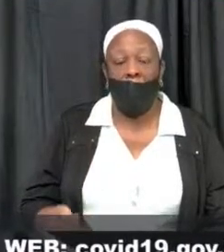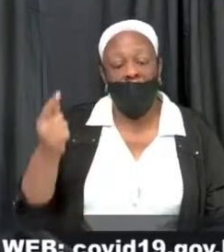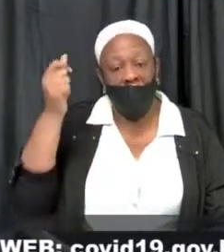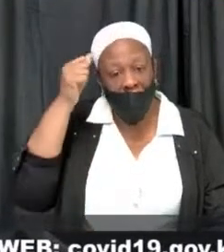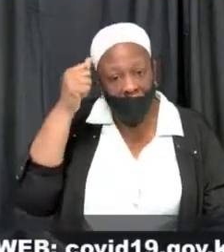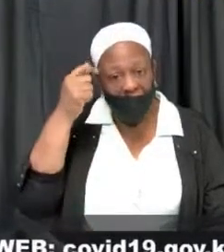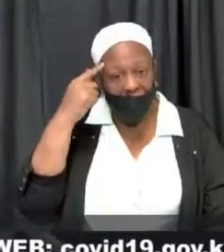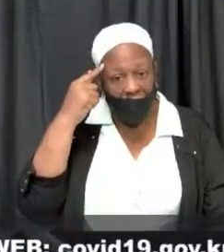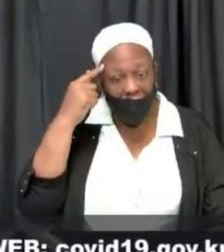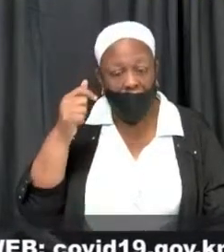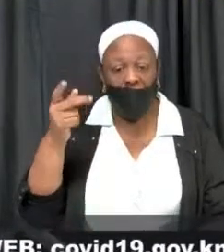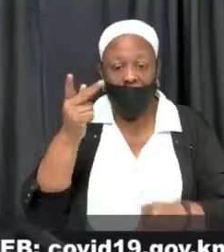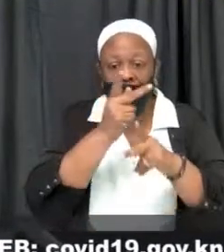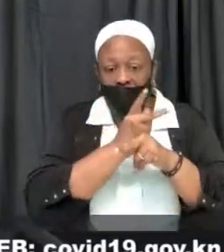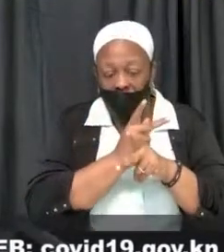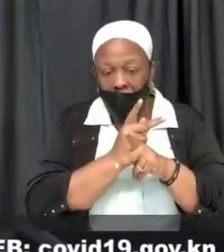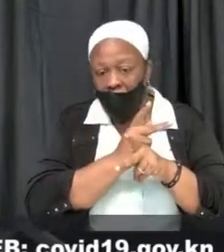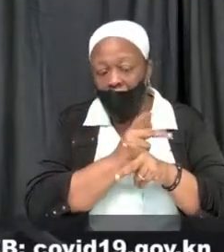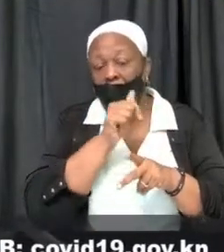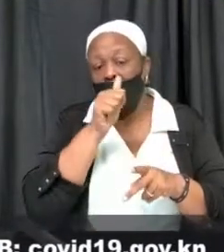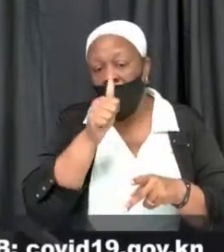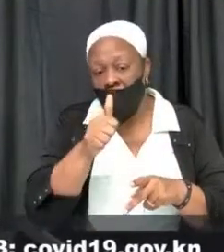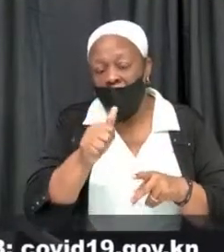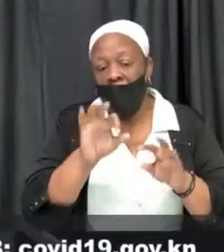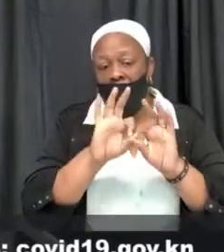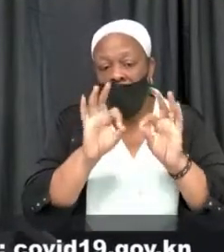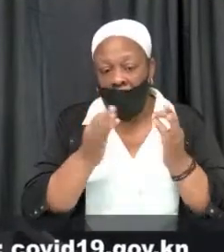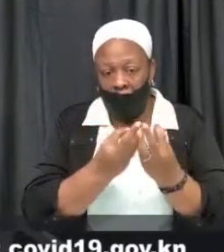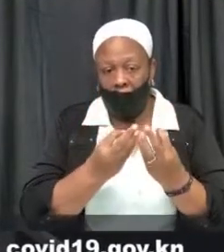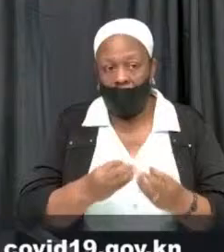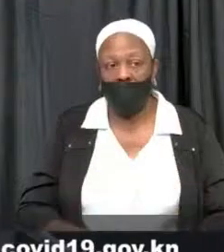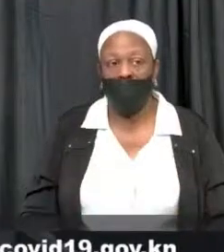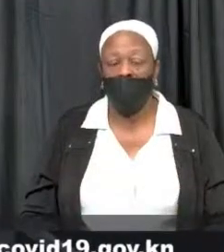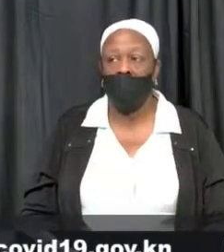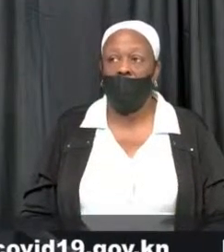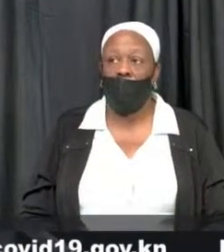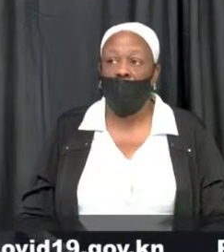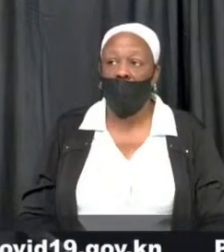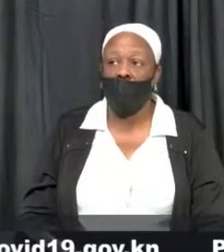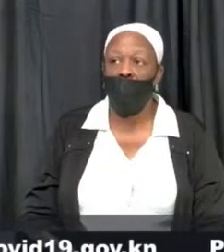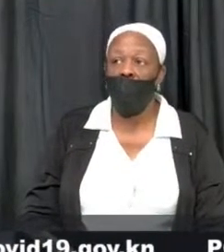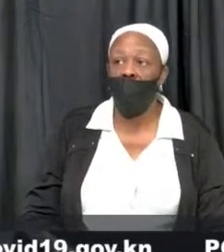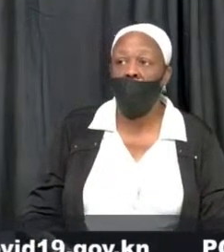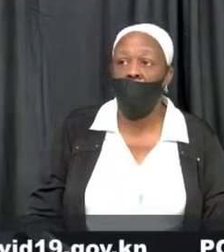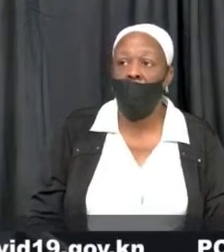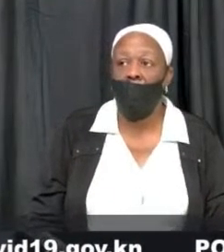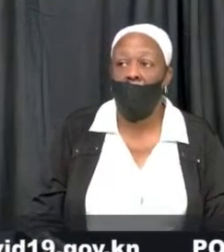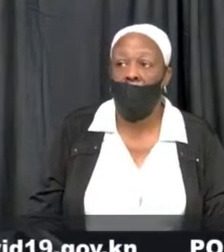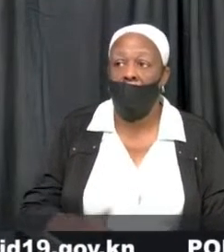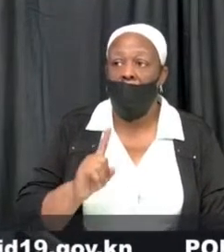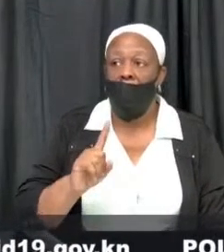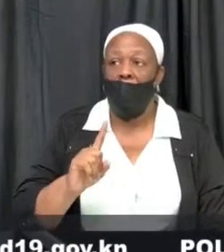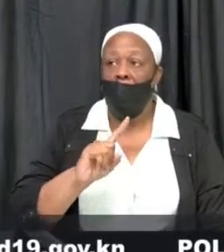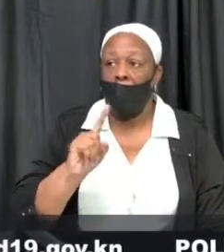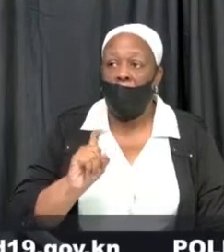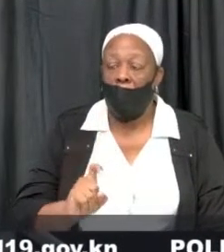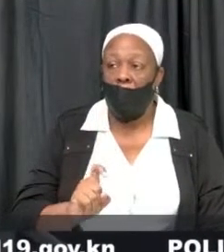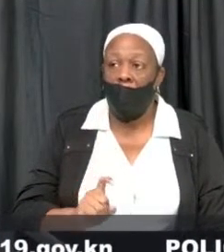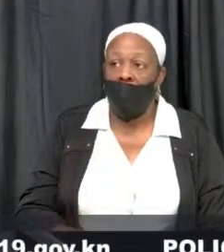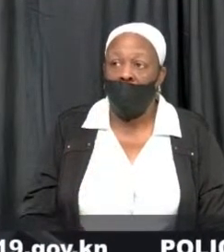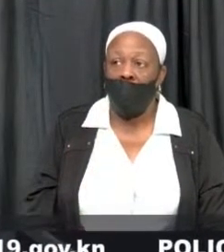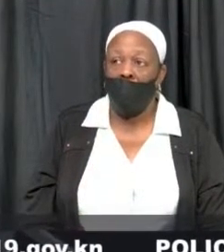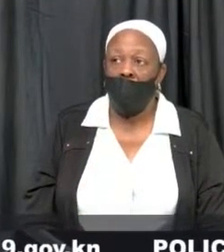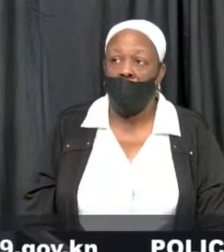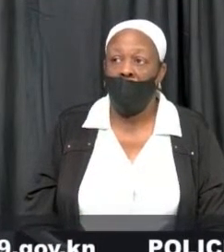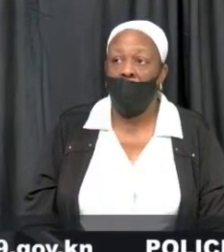Thank you, Dr. Wilkinson. I have one more question. Is it safe for a pregnant woman